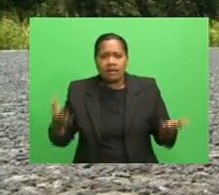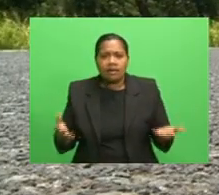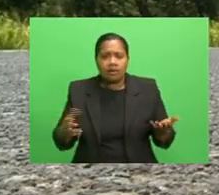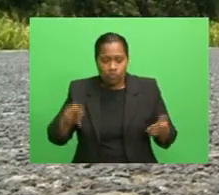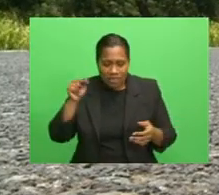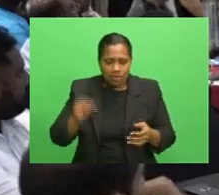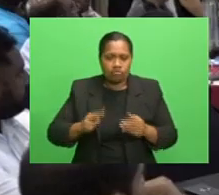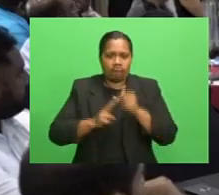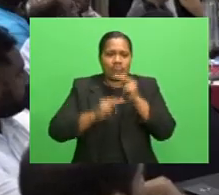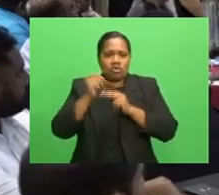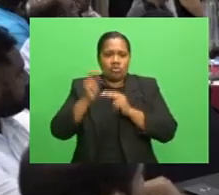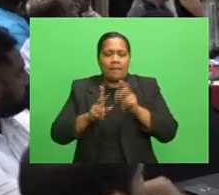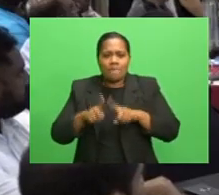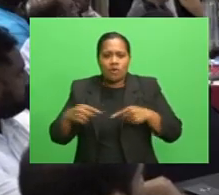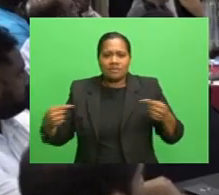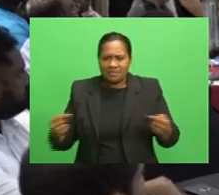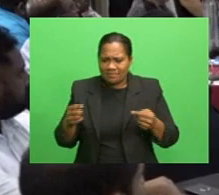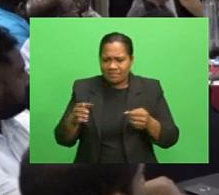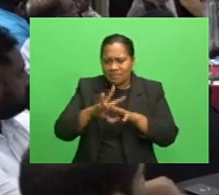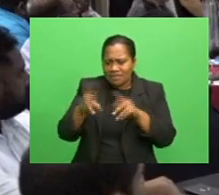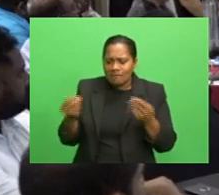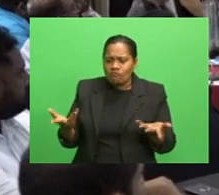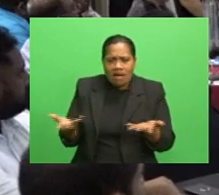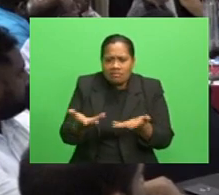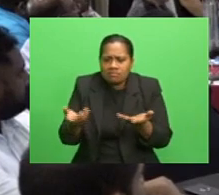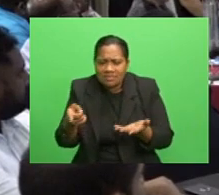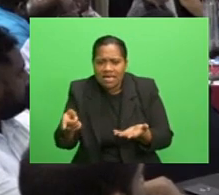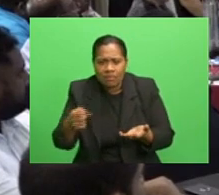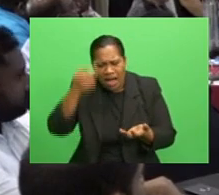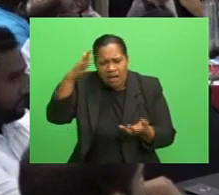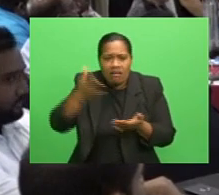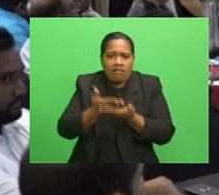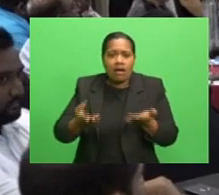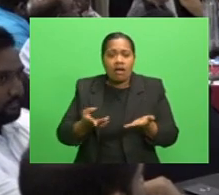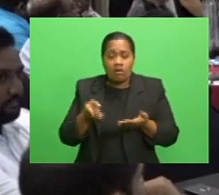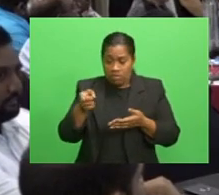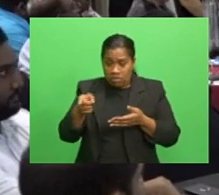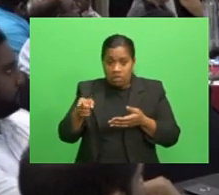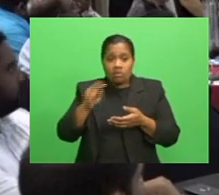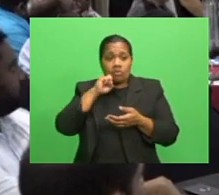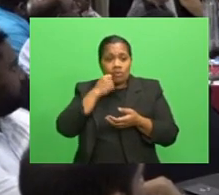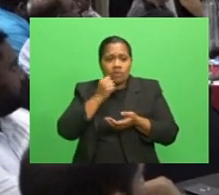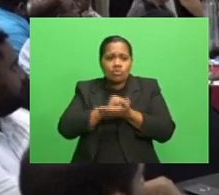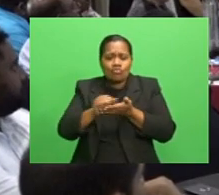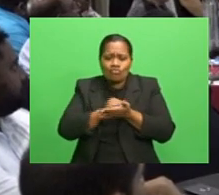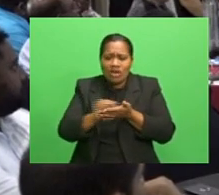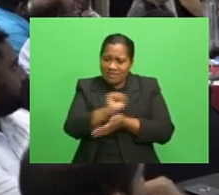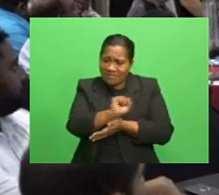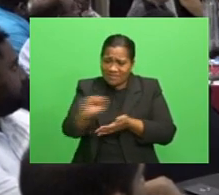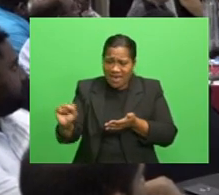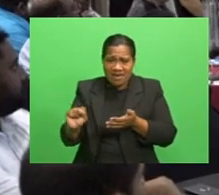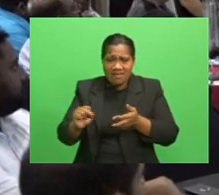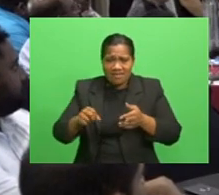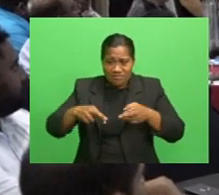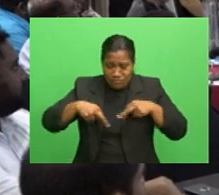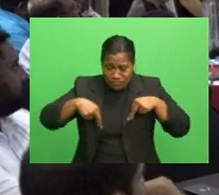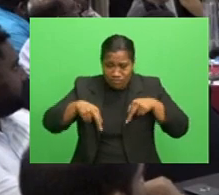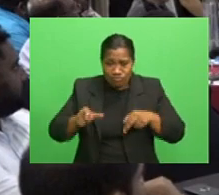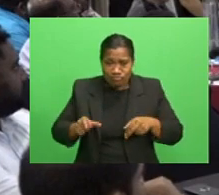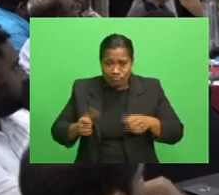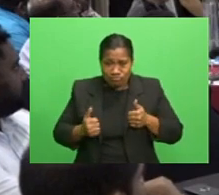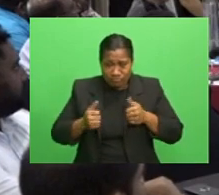properties, some of them have got exemptions, I don't know how, where when they wash their driveway, the water all comes on the highway. So